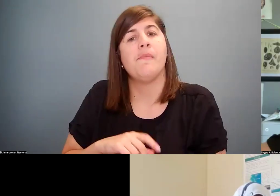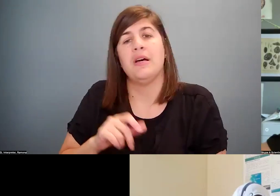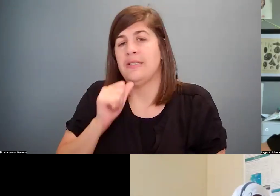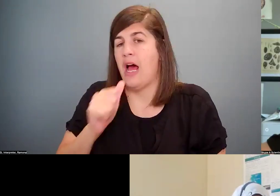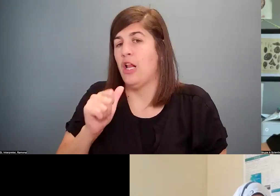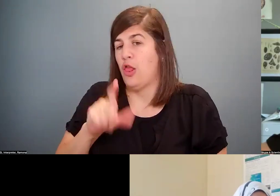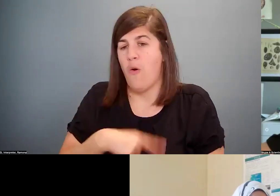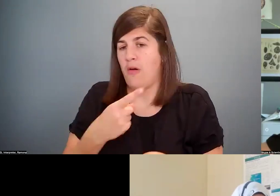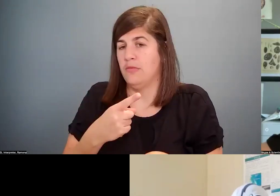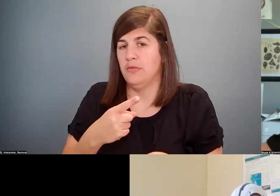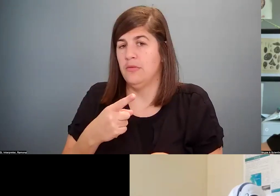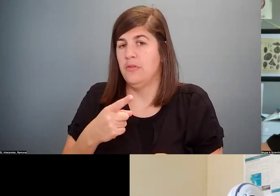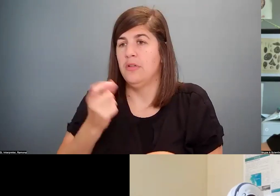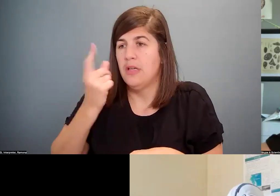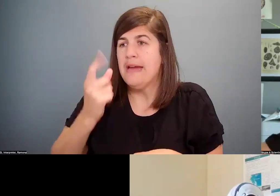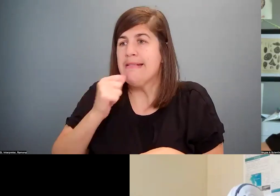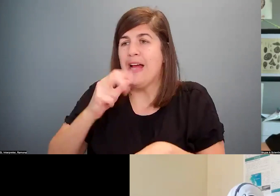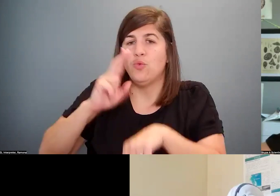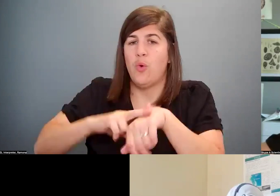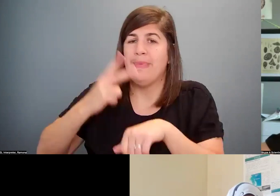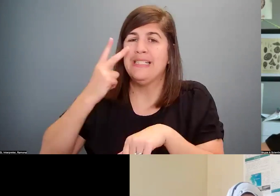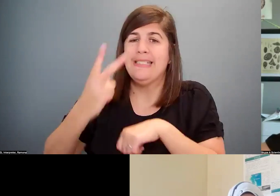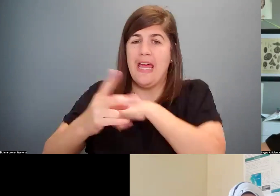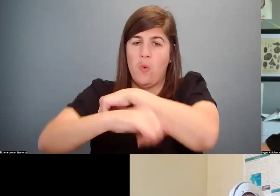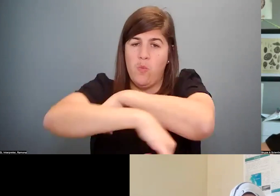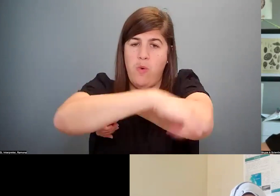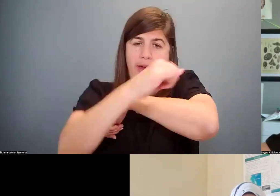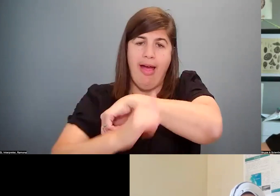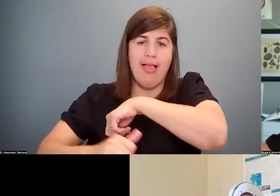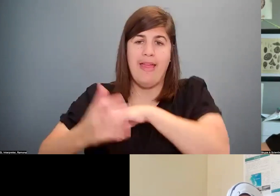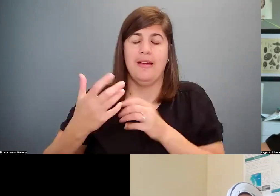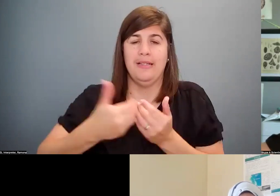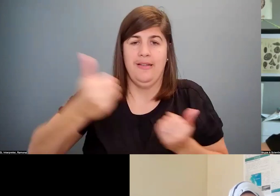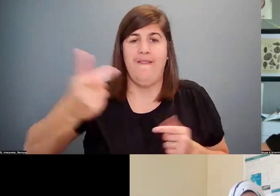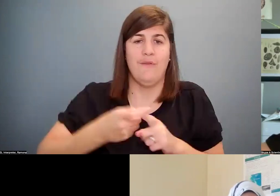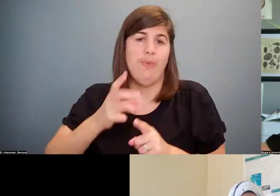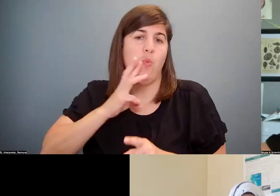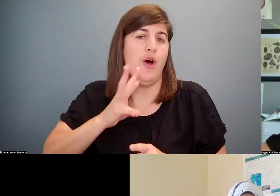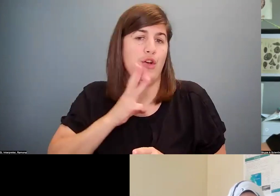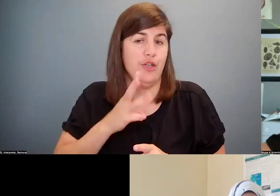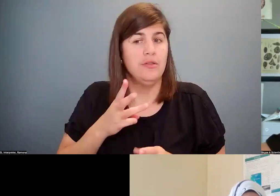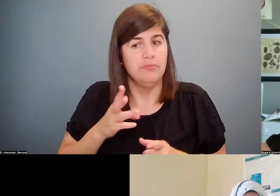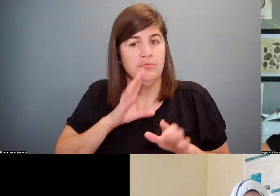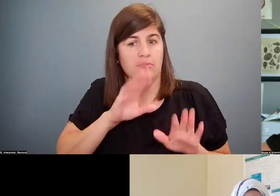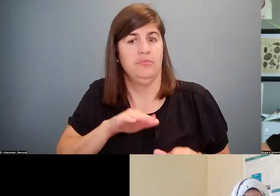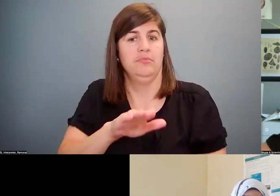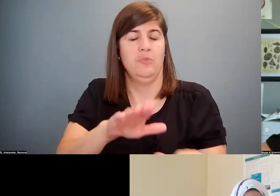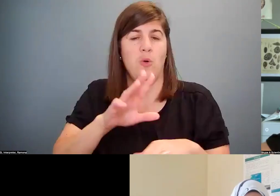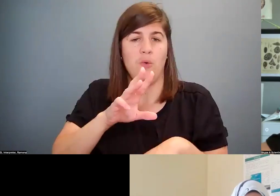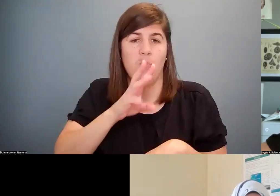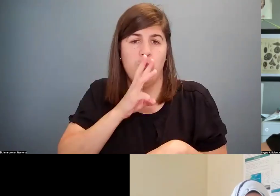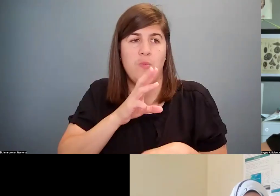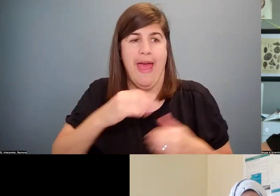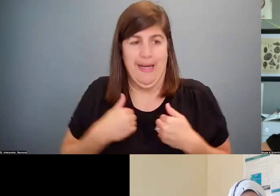very long, and it's not normal to see a whale out of the water. They are marine animals, so they are in the water all the time,